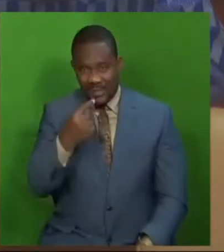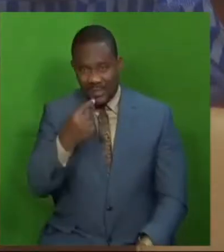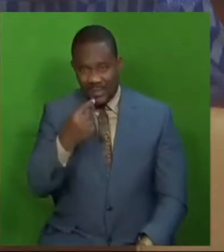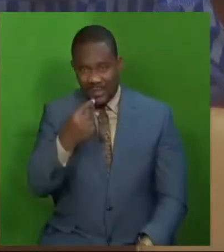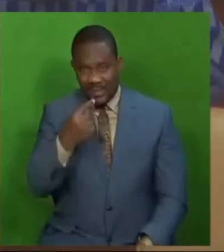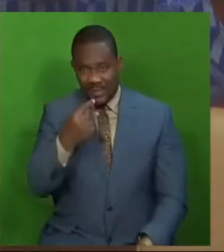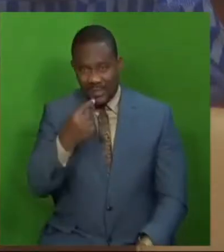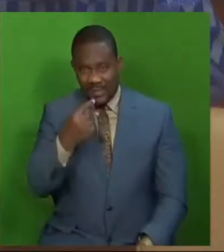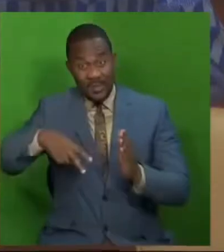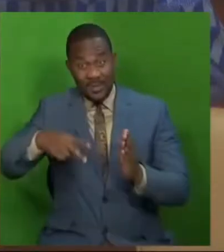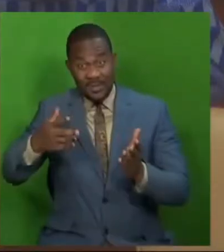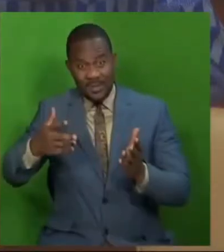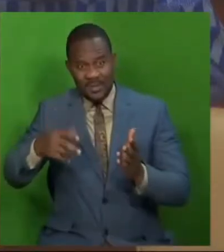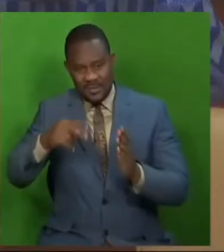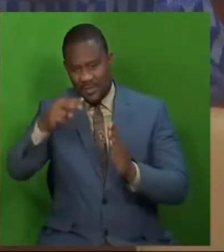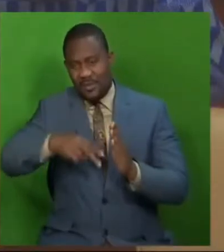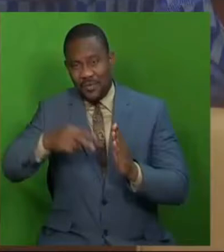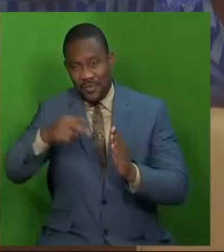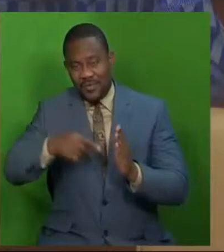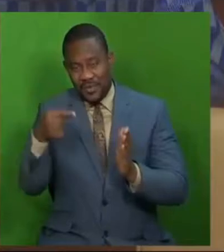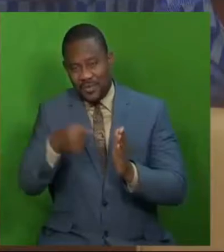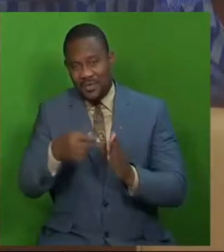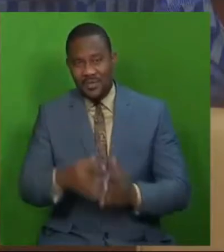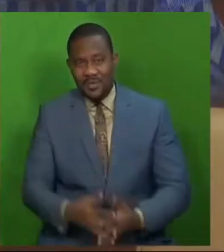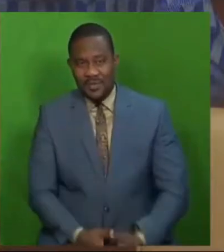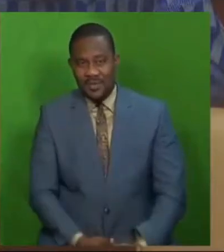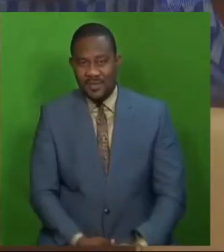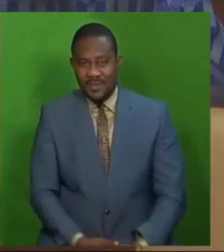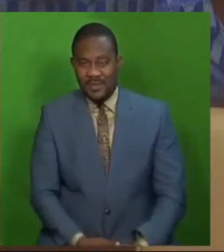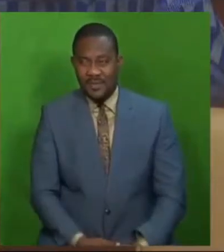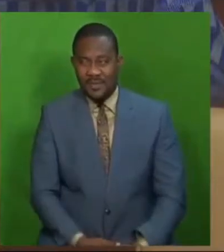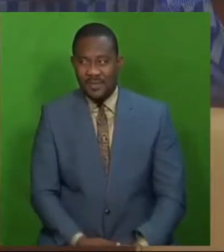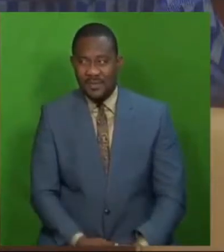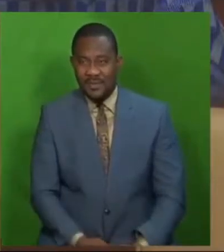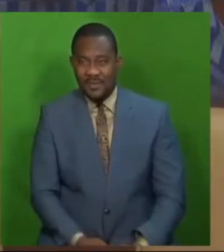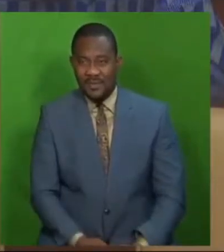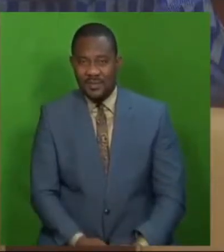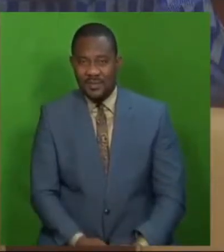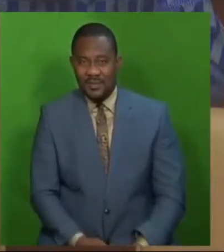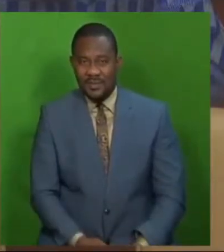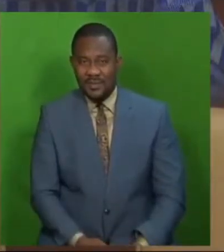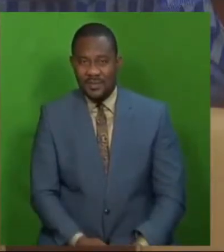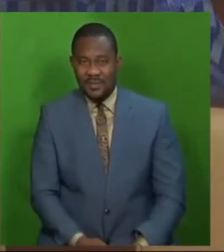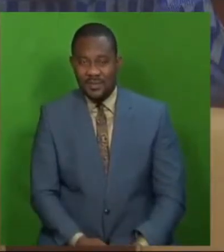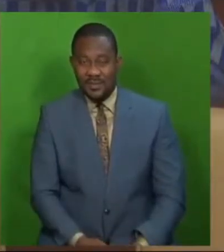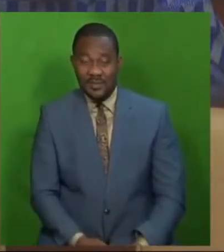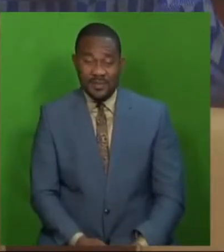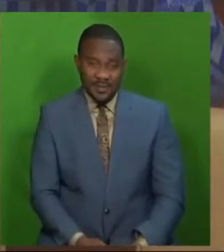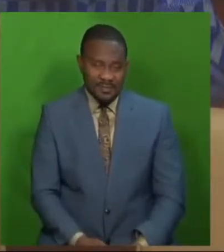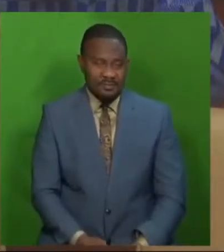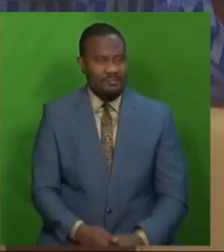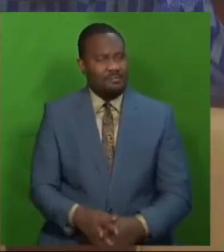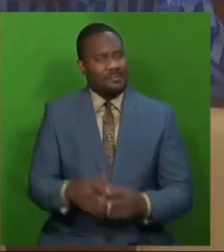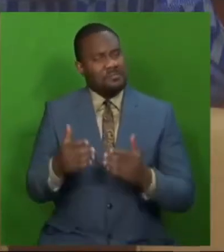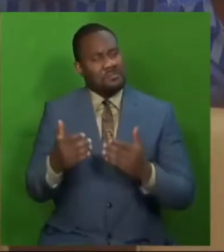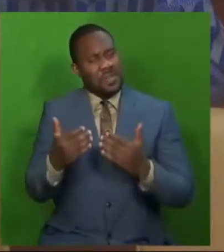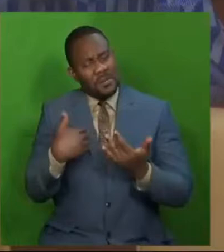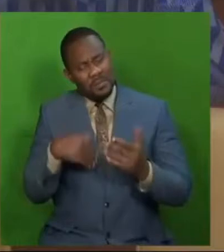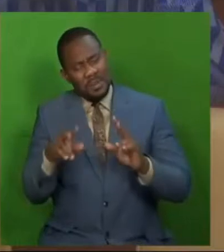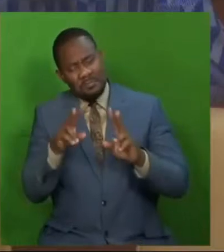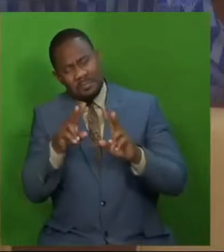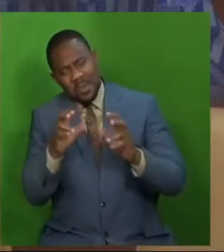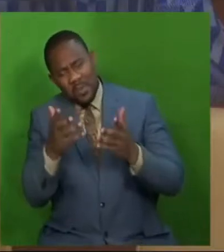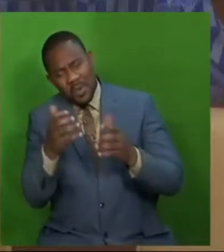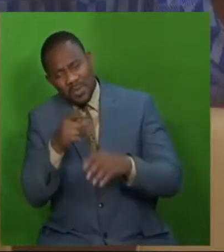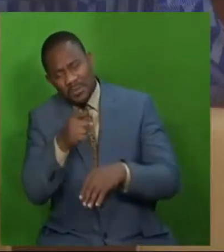ahead? Read the order. Mr. Speaker, order number 92, 1B says to elucidate some matter raised by a member speaking